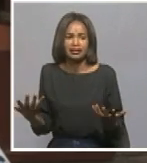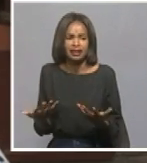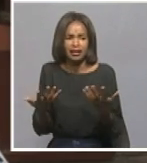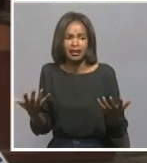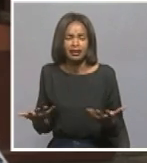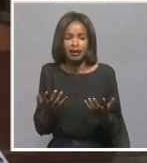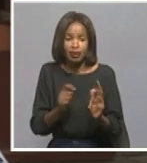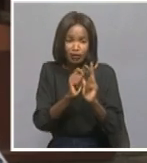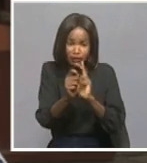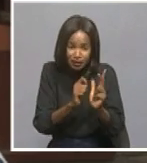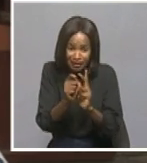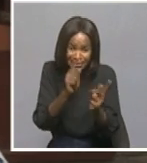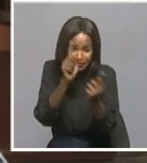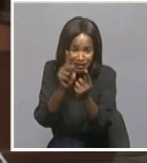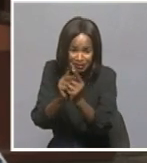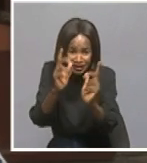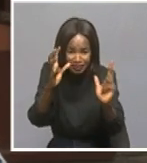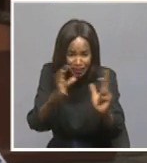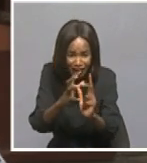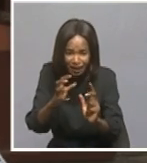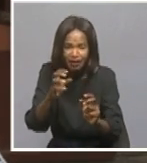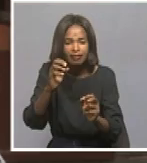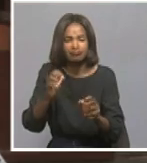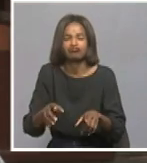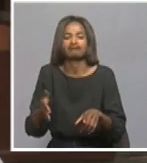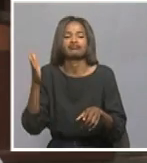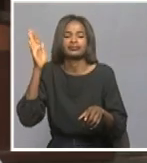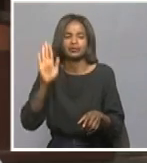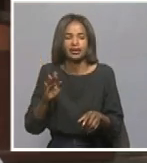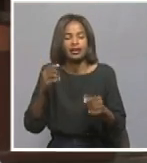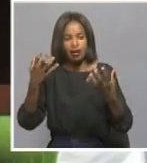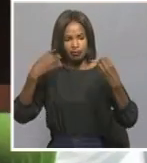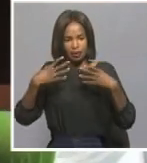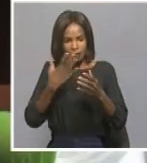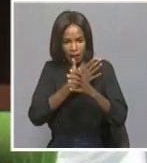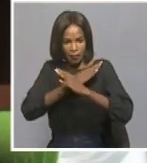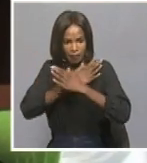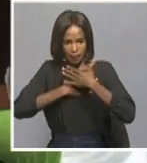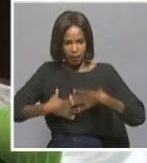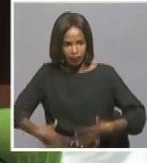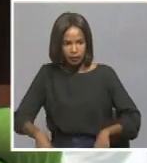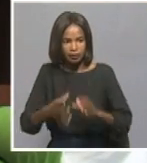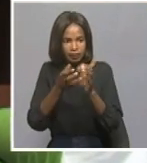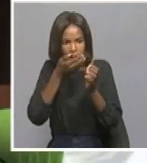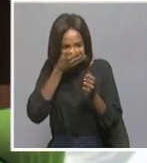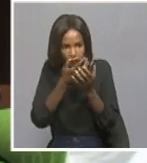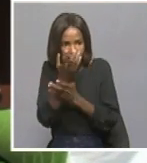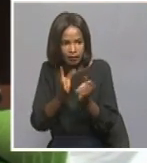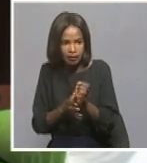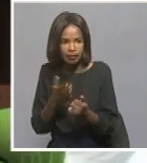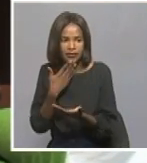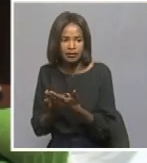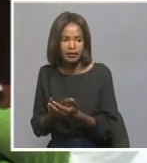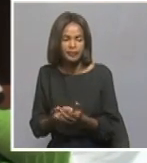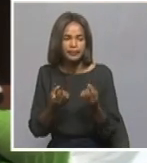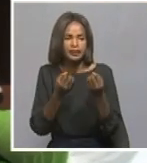to you guys because you are out there. So now we feel a bit safer. We feel more safe. But what we have found is that there's still a lot of